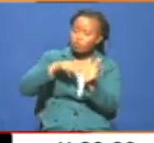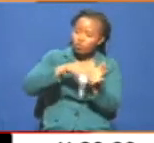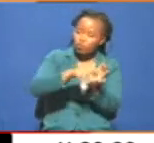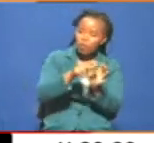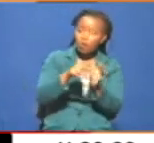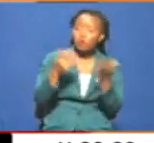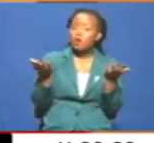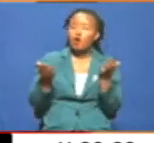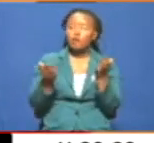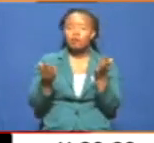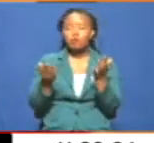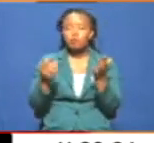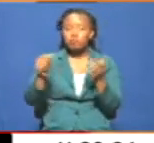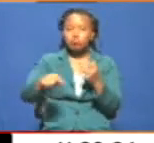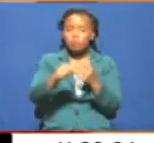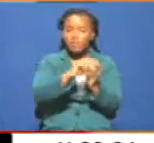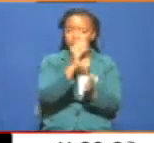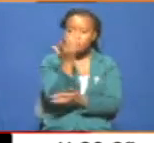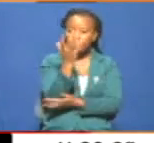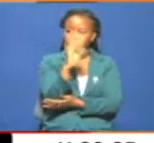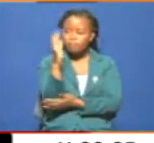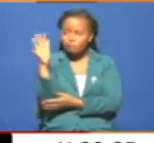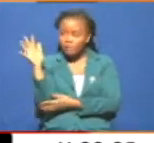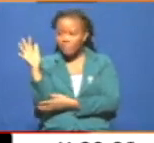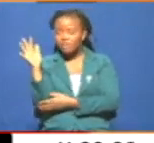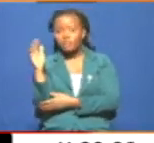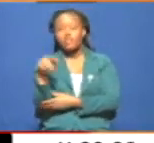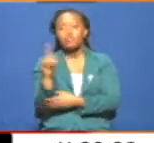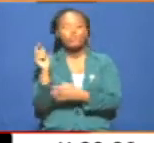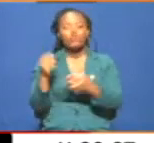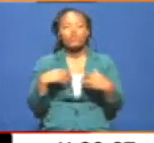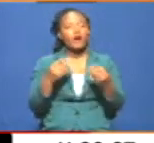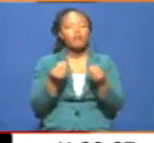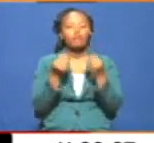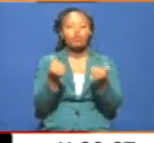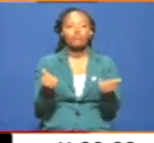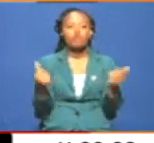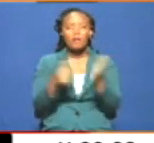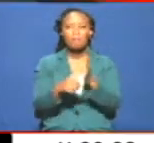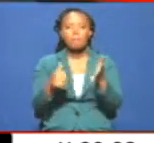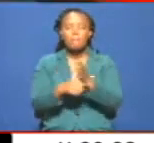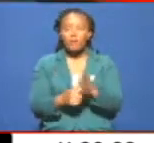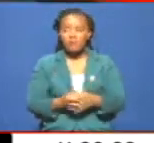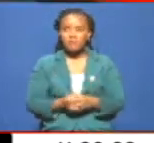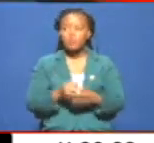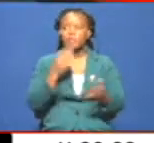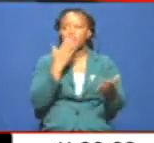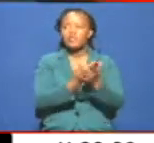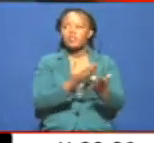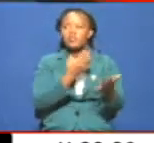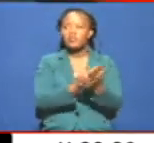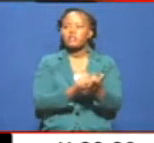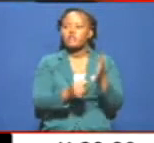a tree, pata jikokoa, kuniokoa, you will have solved that problem. Okay, thank you very much for giving us your